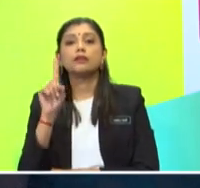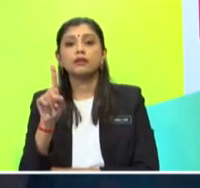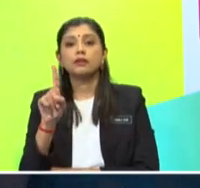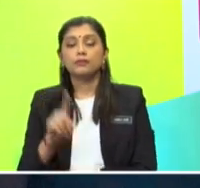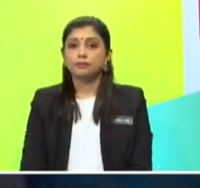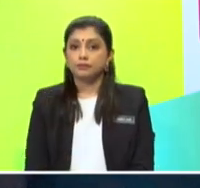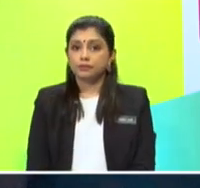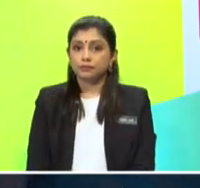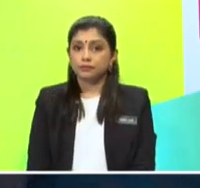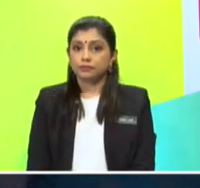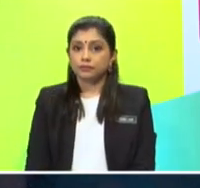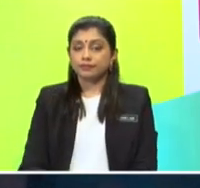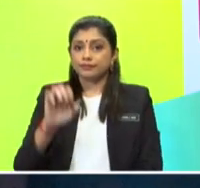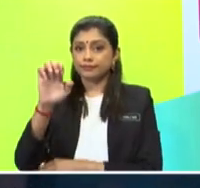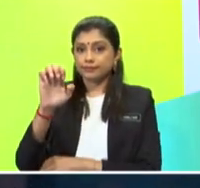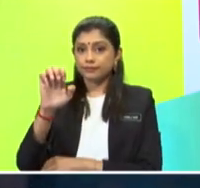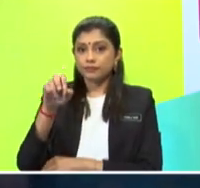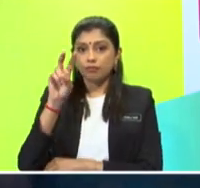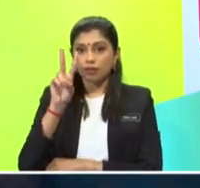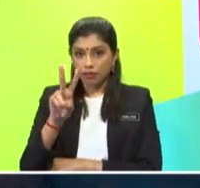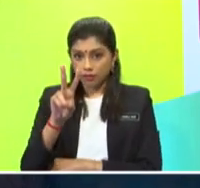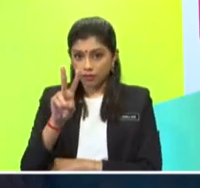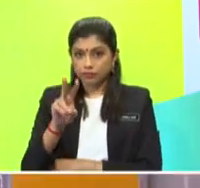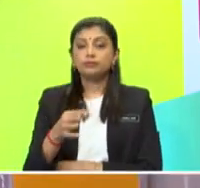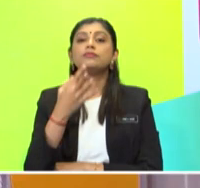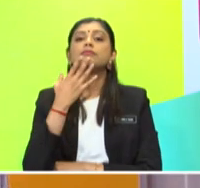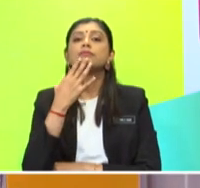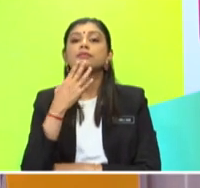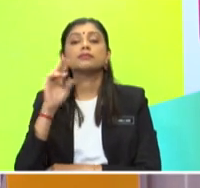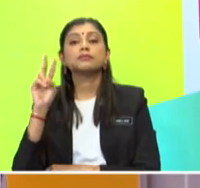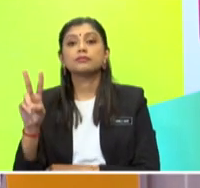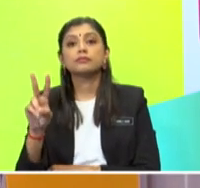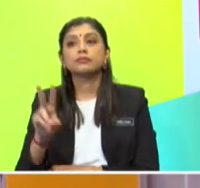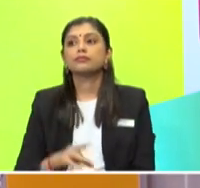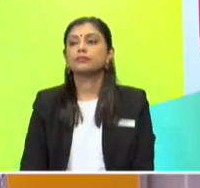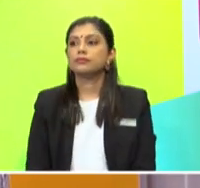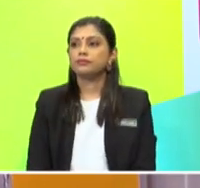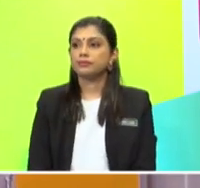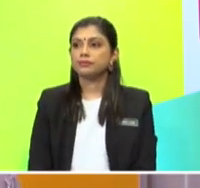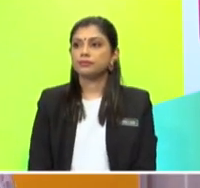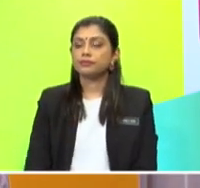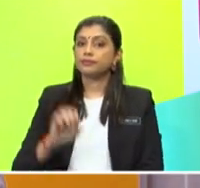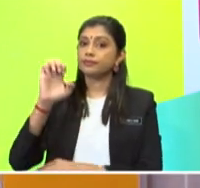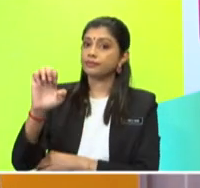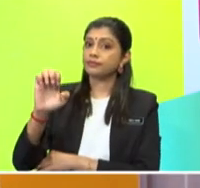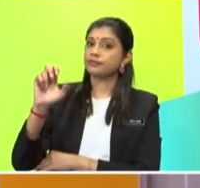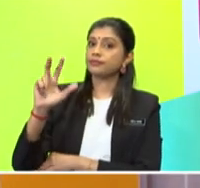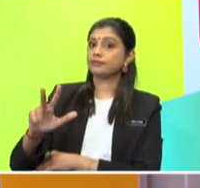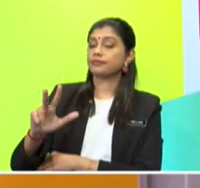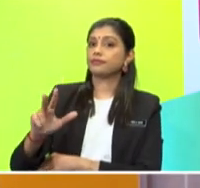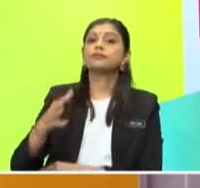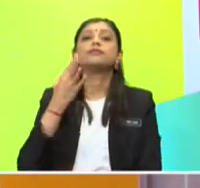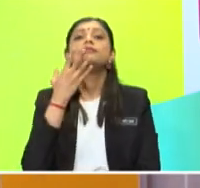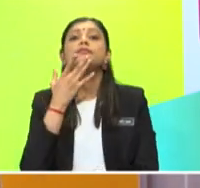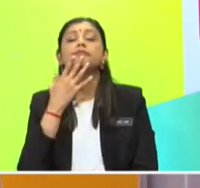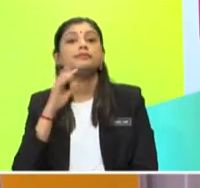grows color three. Yeah. Easy, right? Now, what is the last sentence of the paragraph, people? Of course, C. What